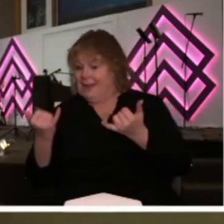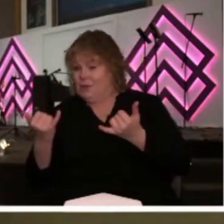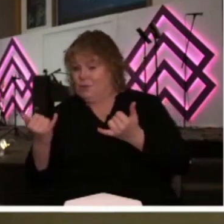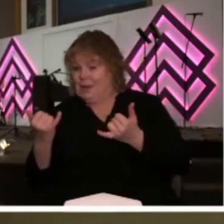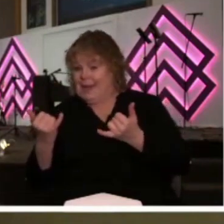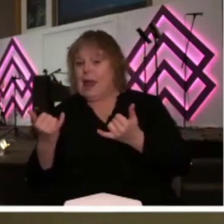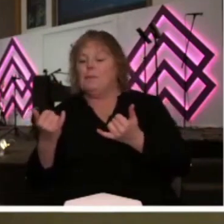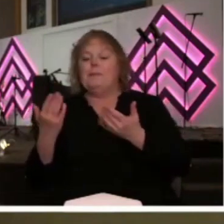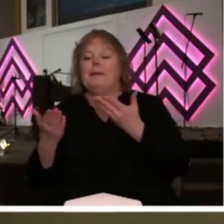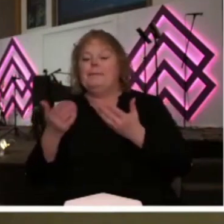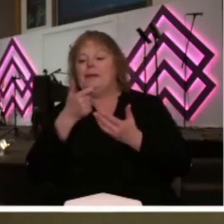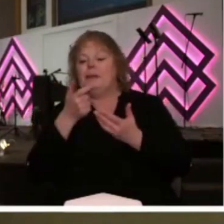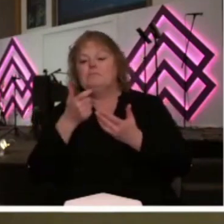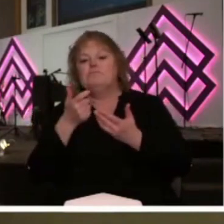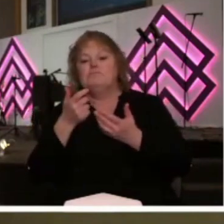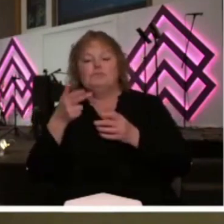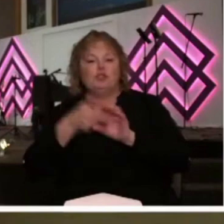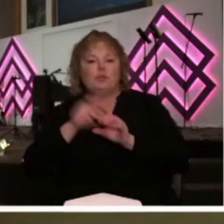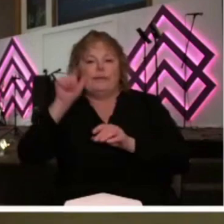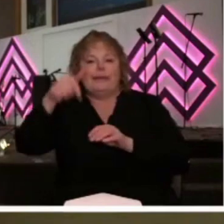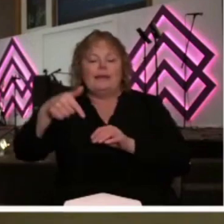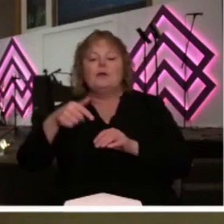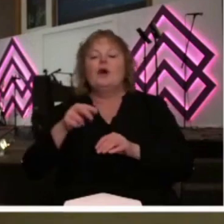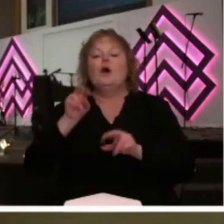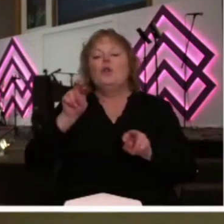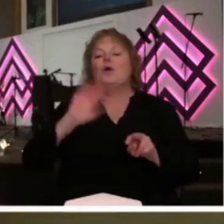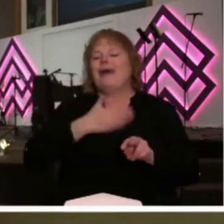week, if you go to the website.